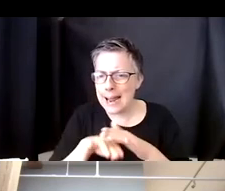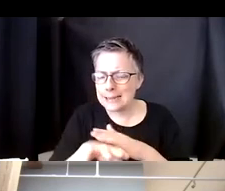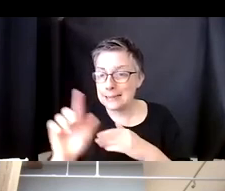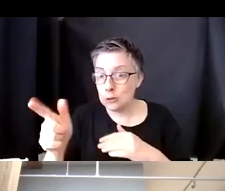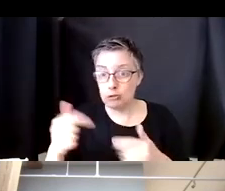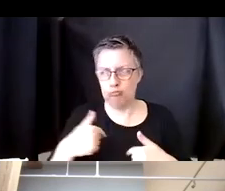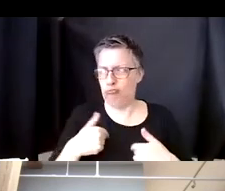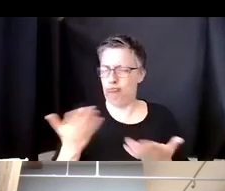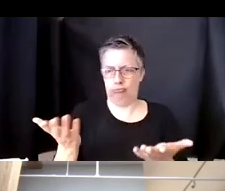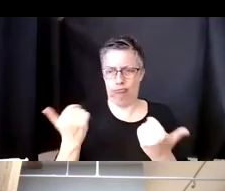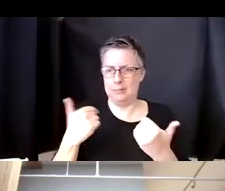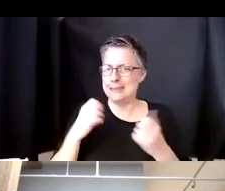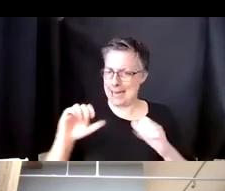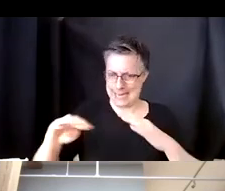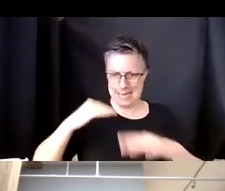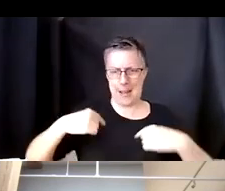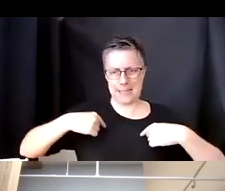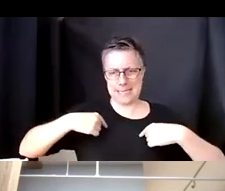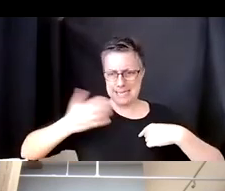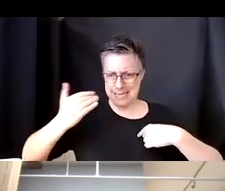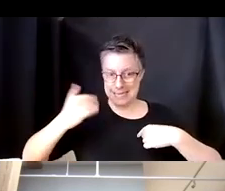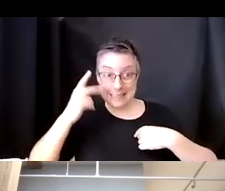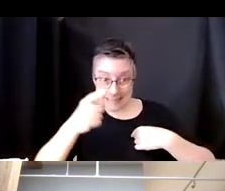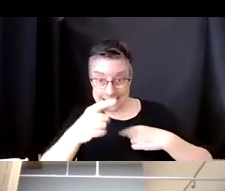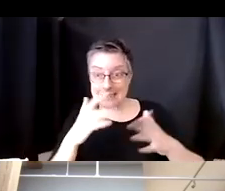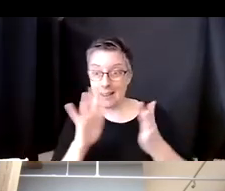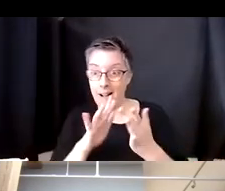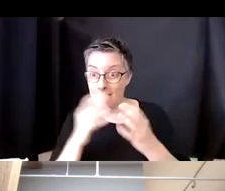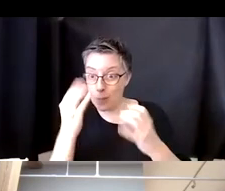And you can email me, as you can see on this slide,